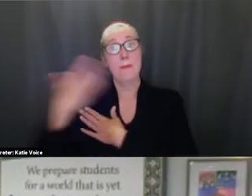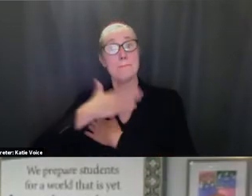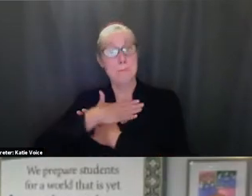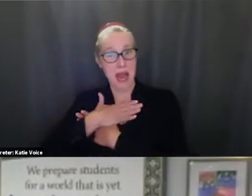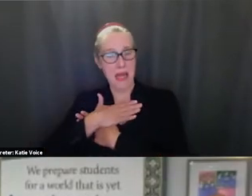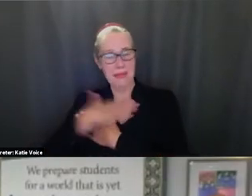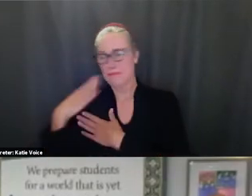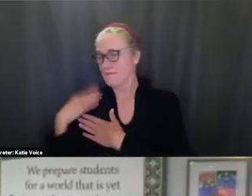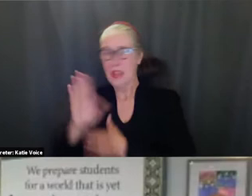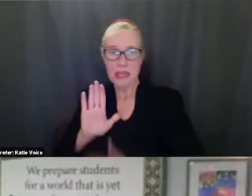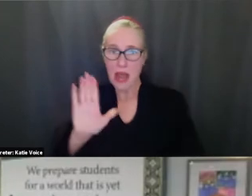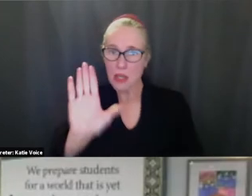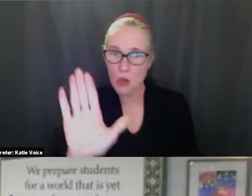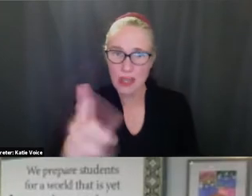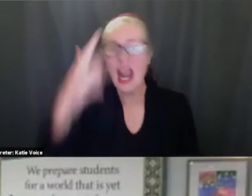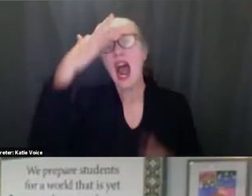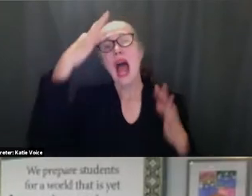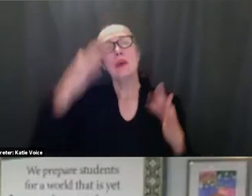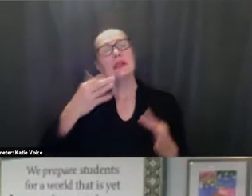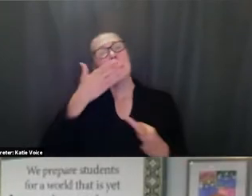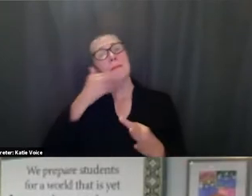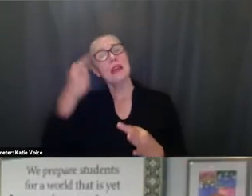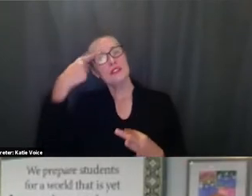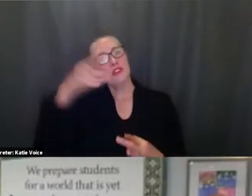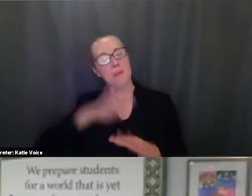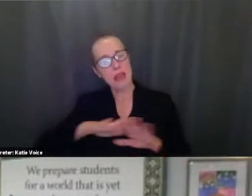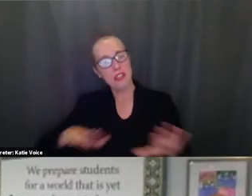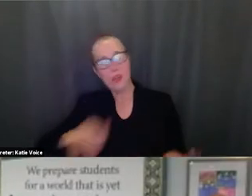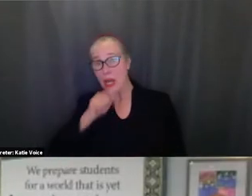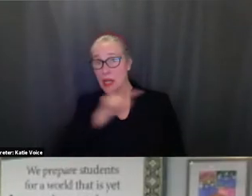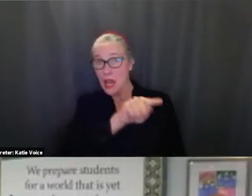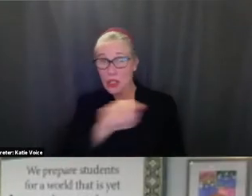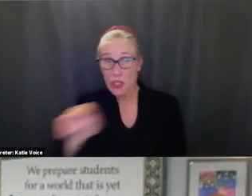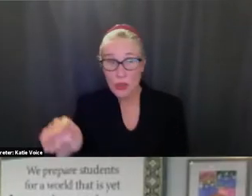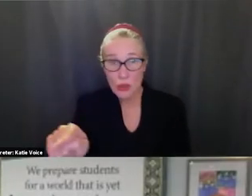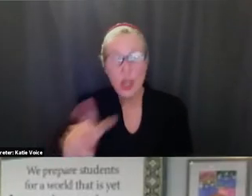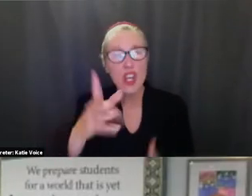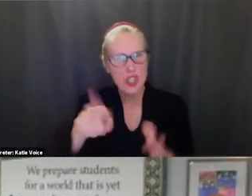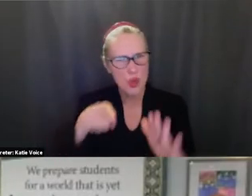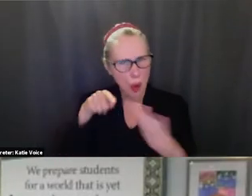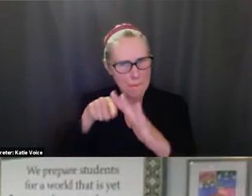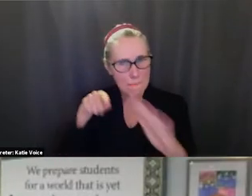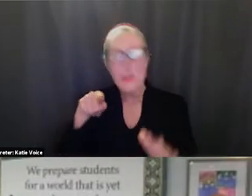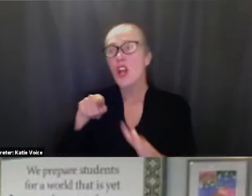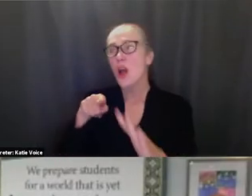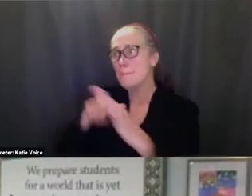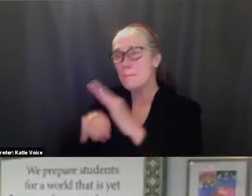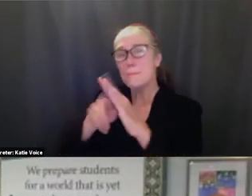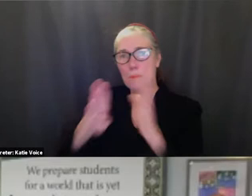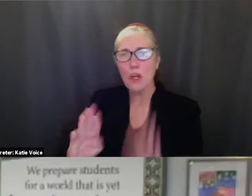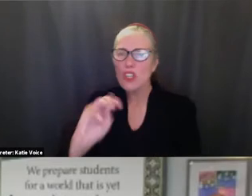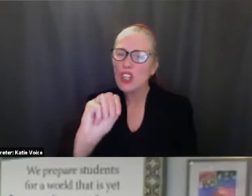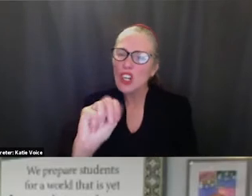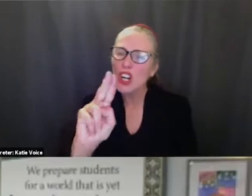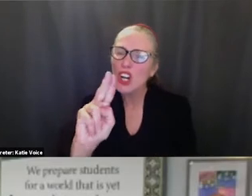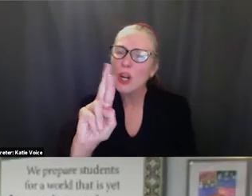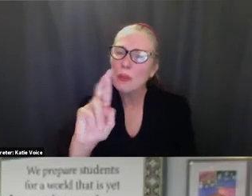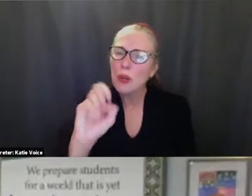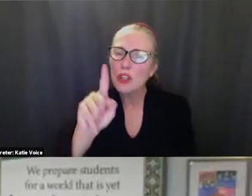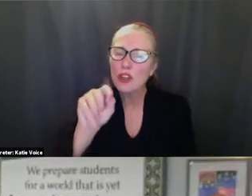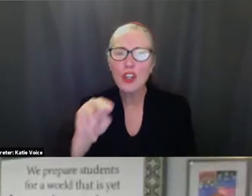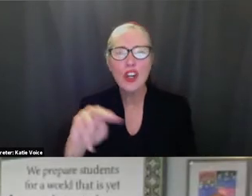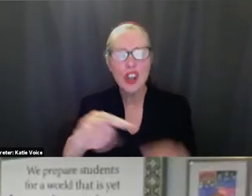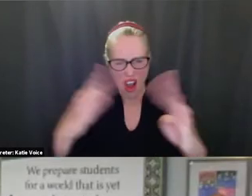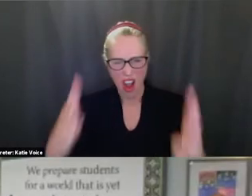what is best for them not you are you willing to have murderer on your gravestone looks like you're okay with